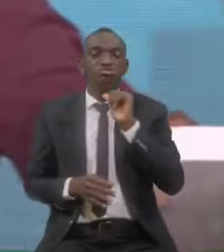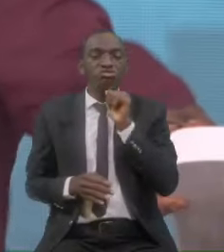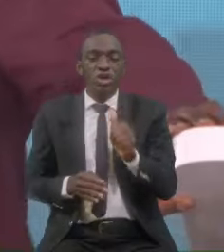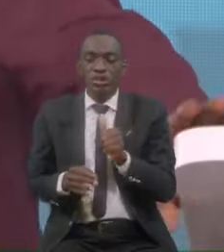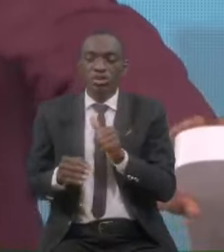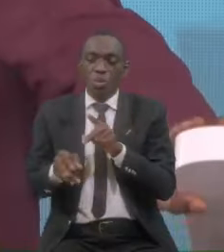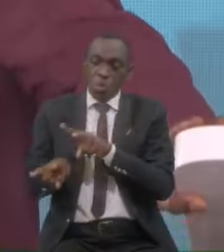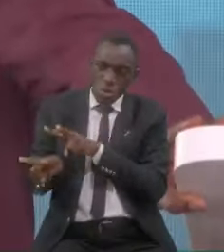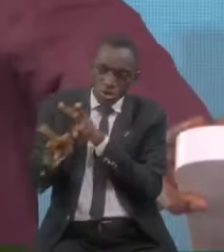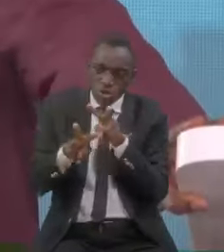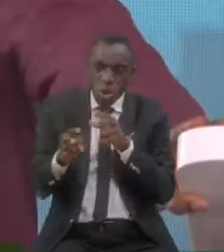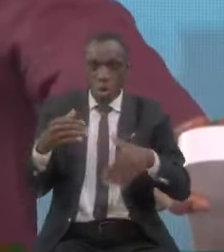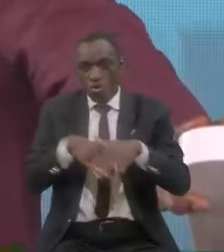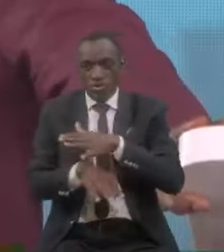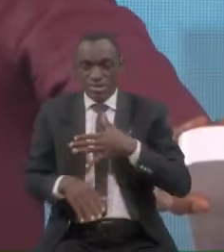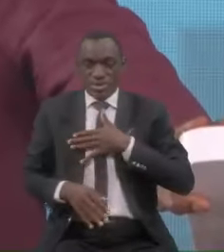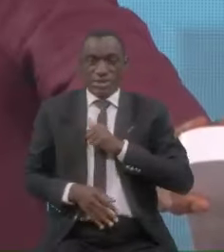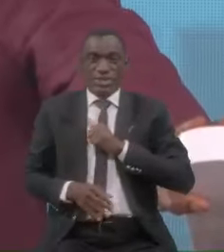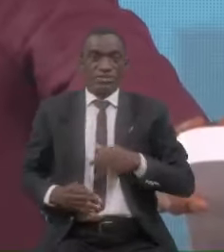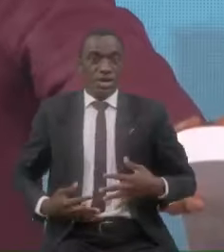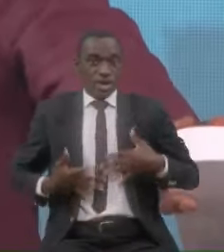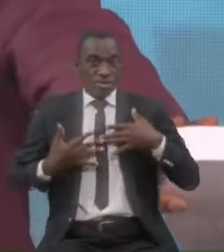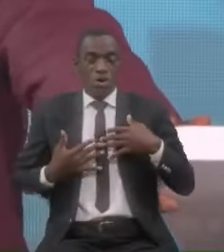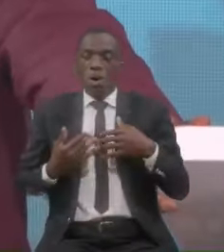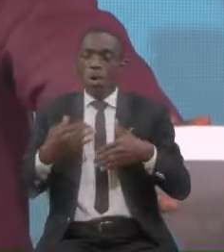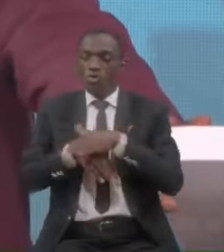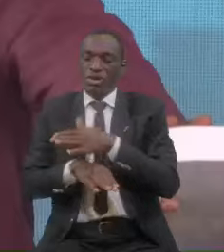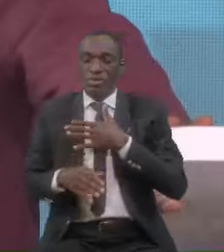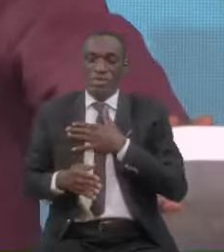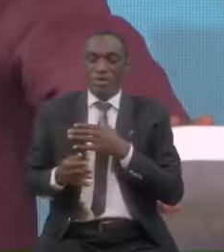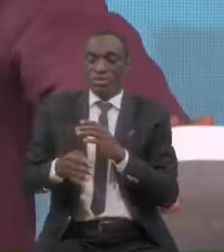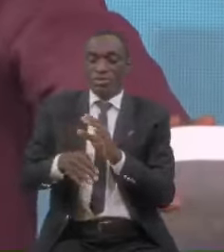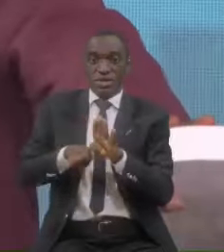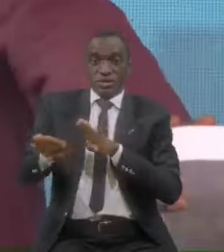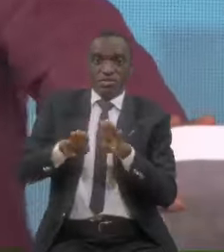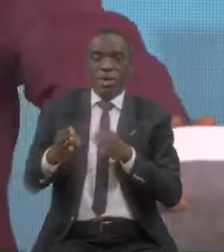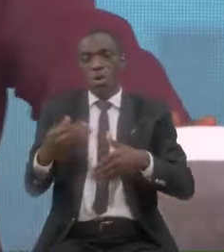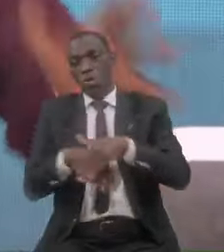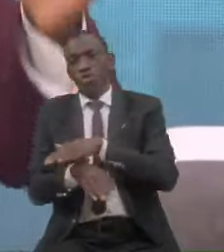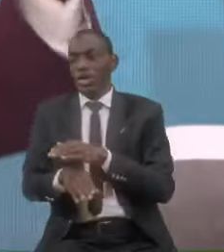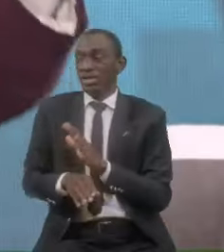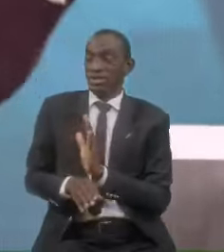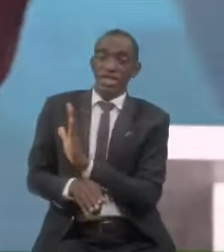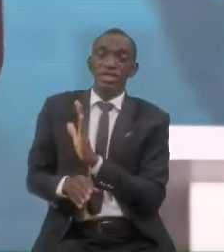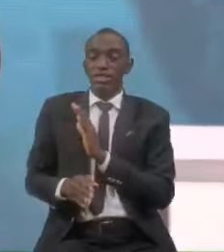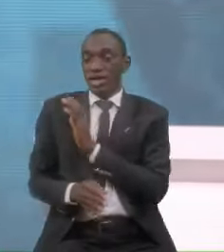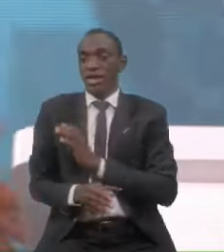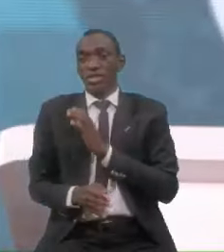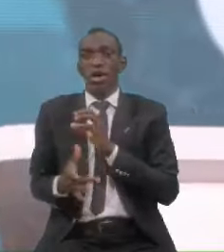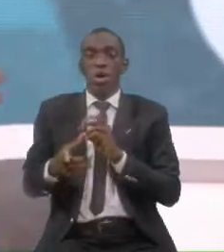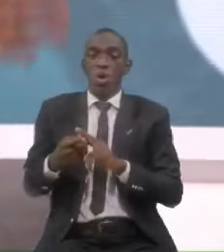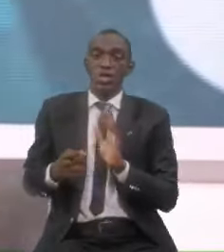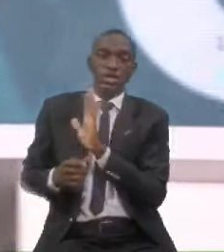life, over his behavior, over his character, over his lifestyle, if a man is